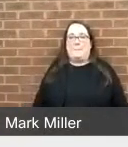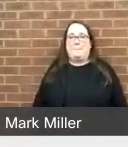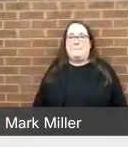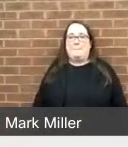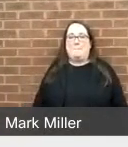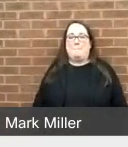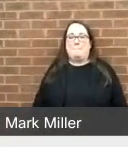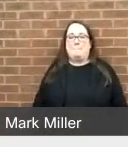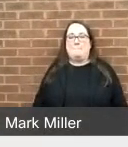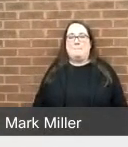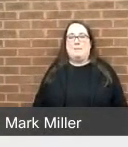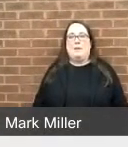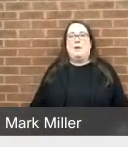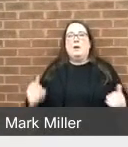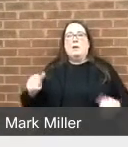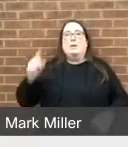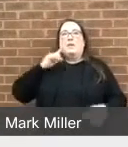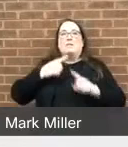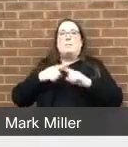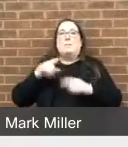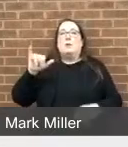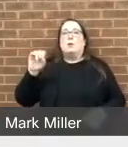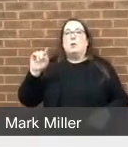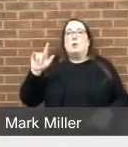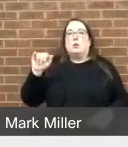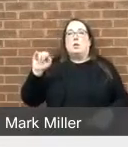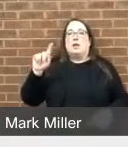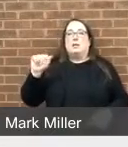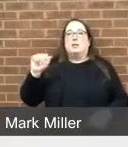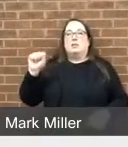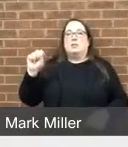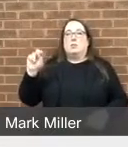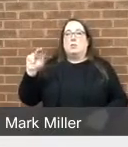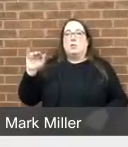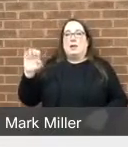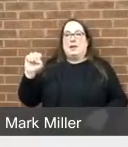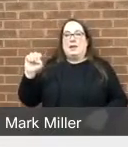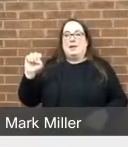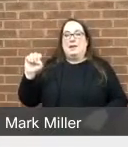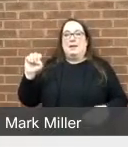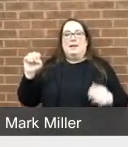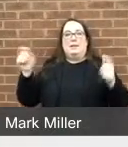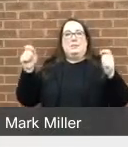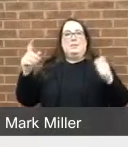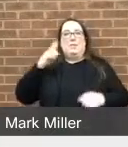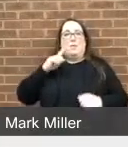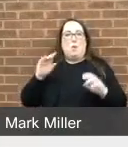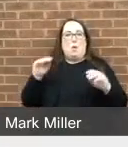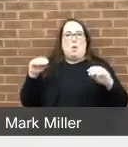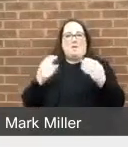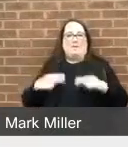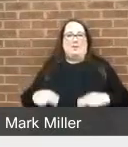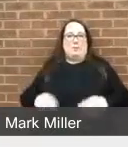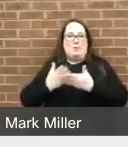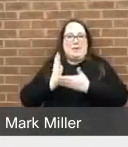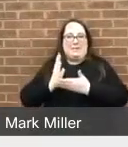hear from Yolanda Saunier, the Administrator of the Office of Human Rights.